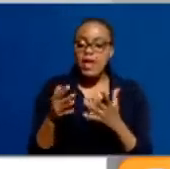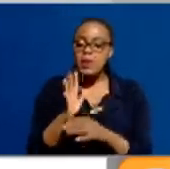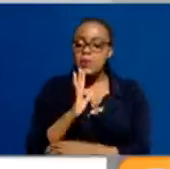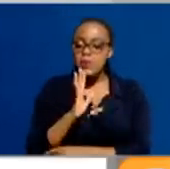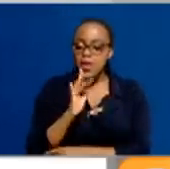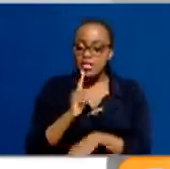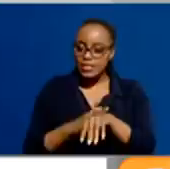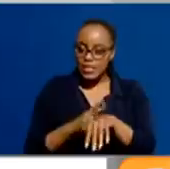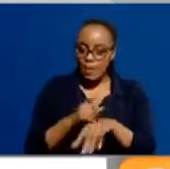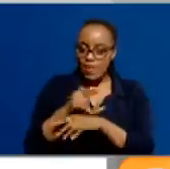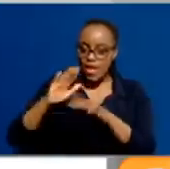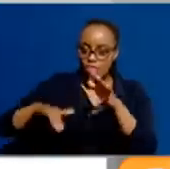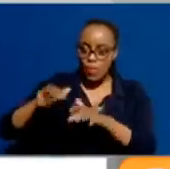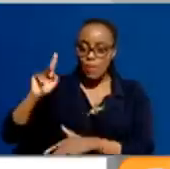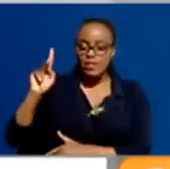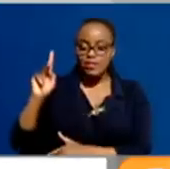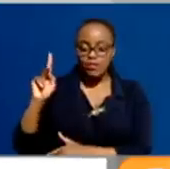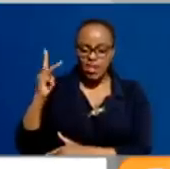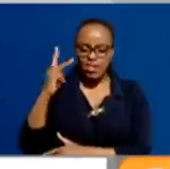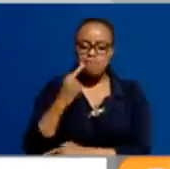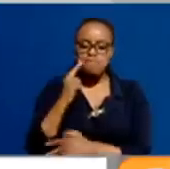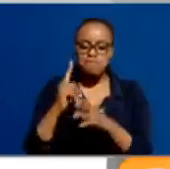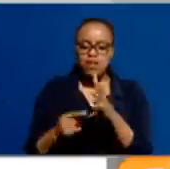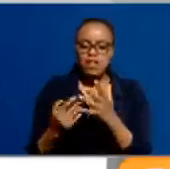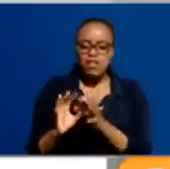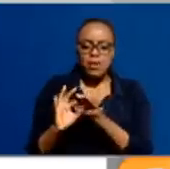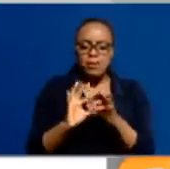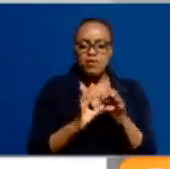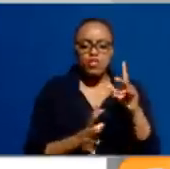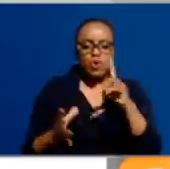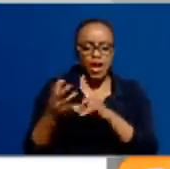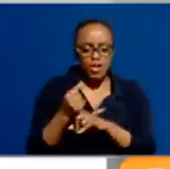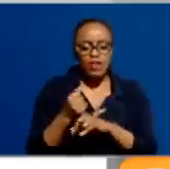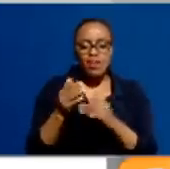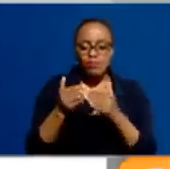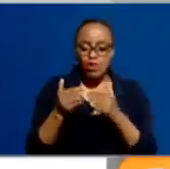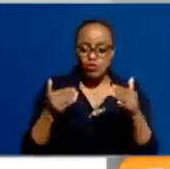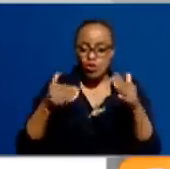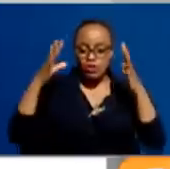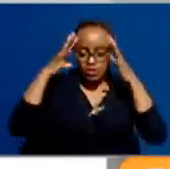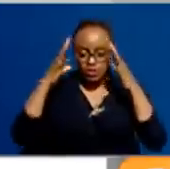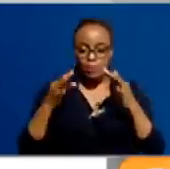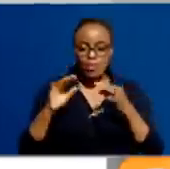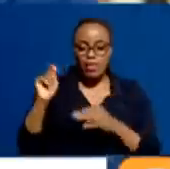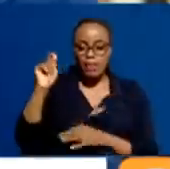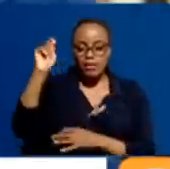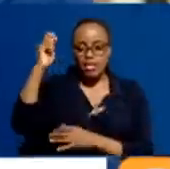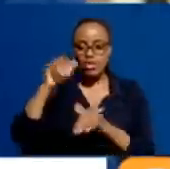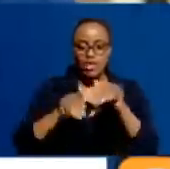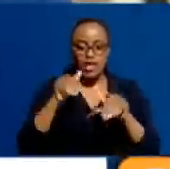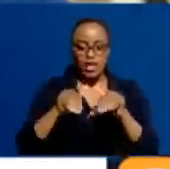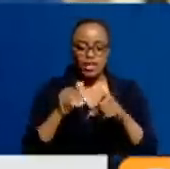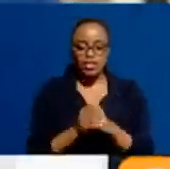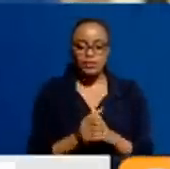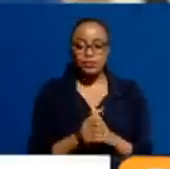Tallying Center, a move the petitioner claims was a sign of collusion to attain a predetermined outcome in the presidential race. You look,